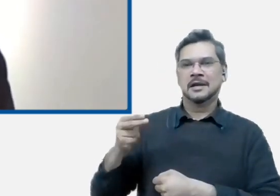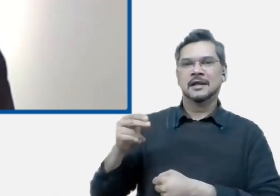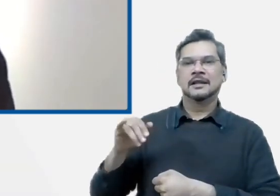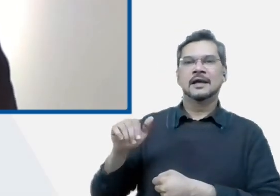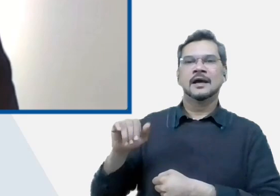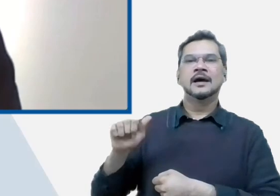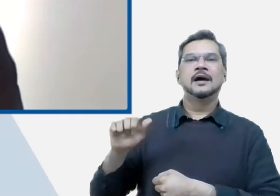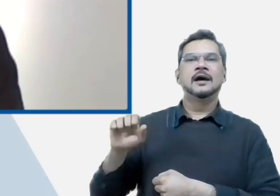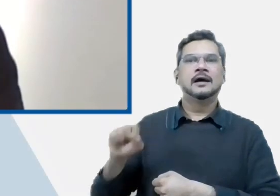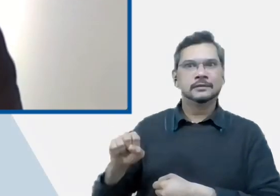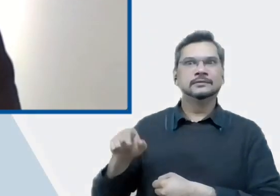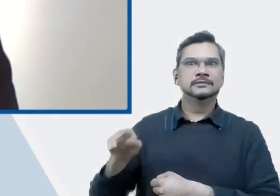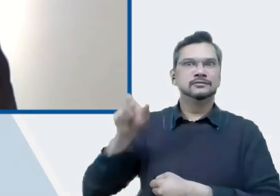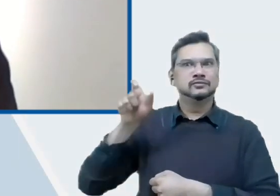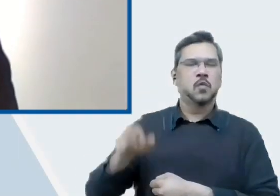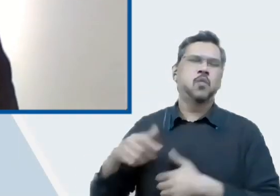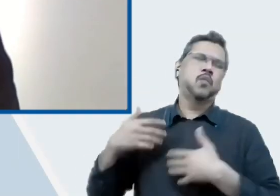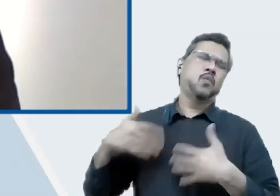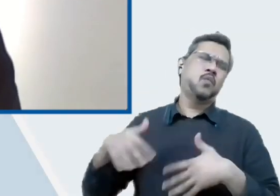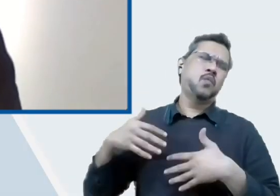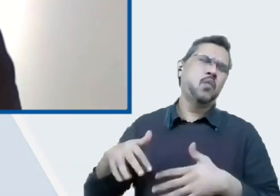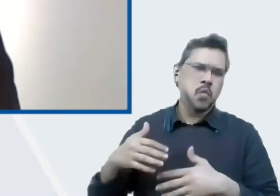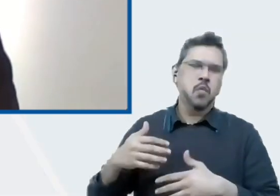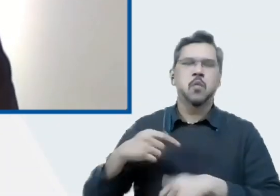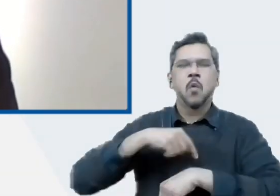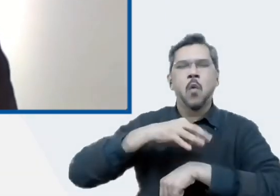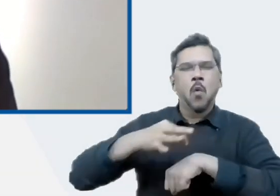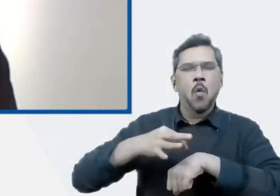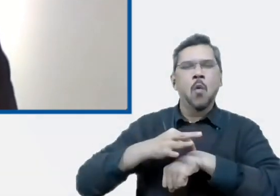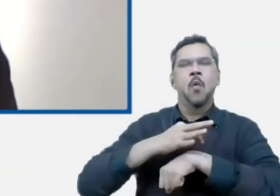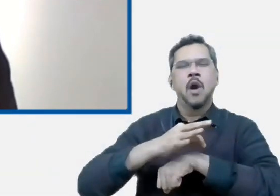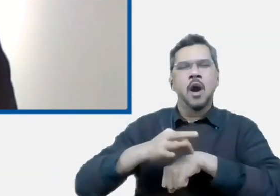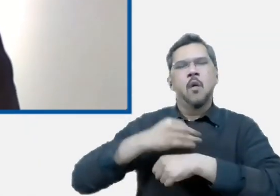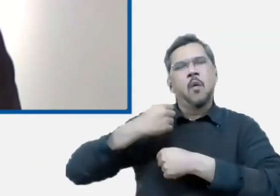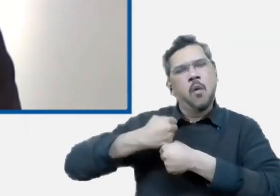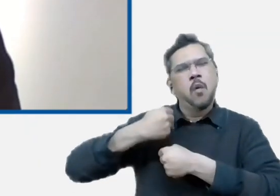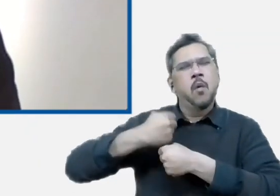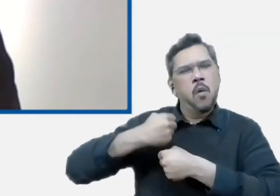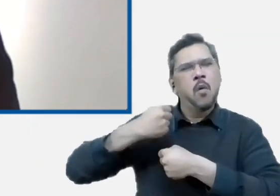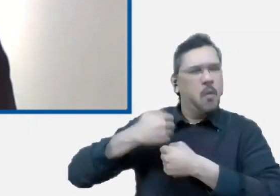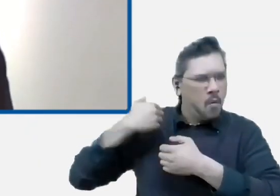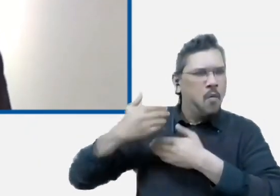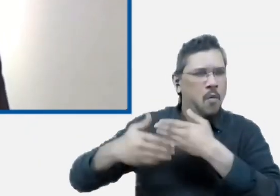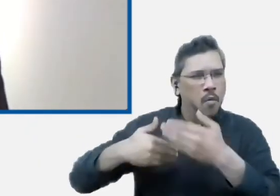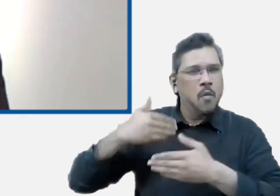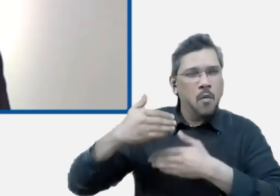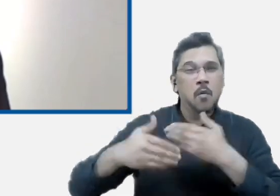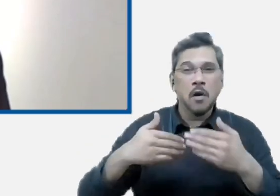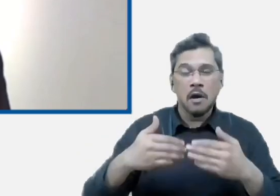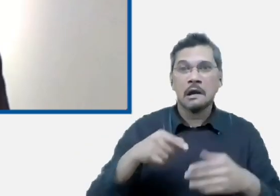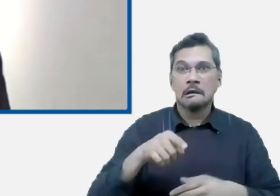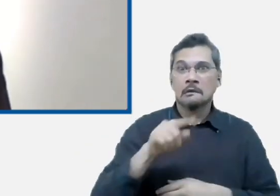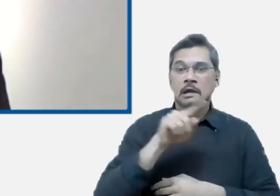many negotiations in preparing the zero draft until this. Until supporting you and your team,